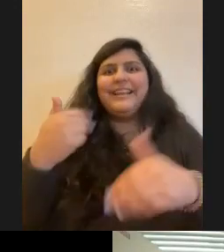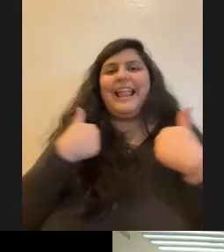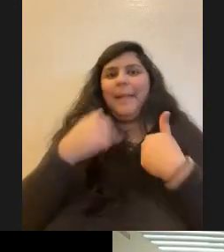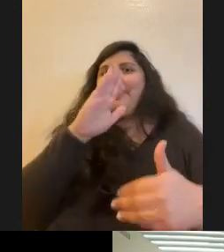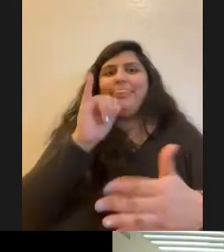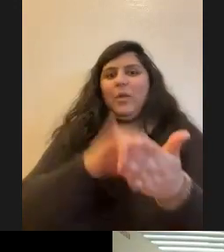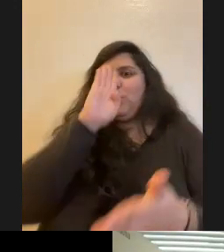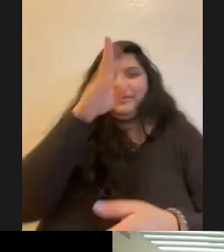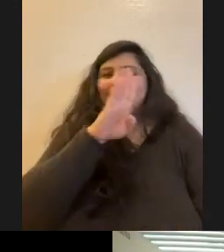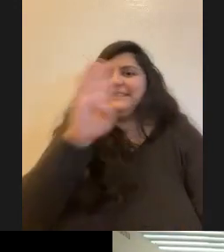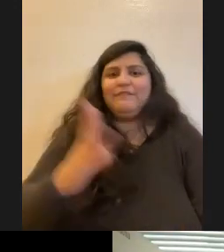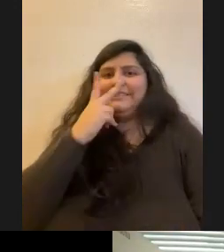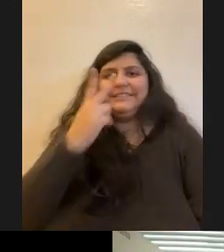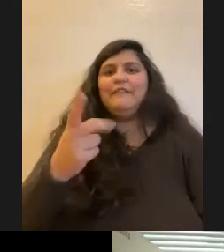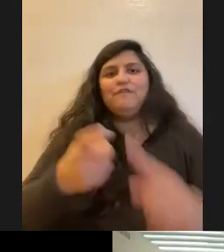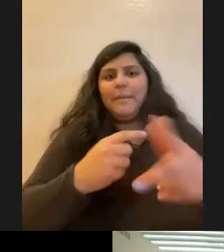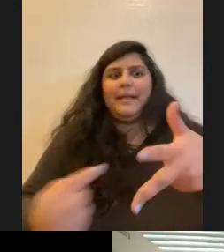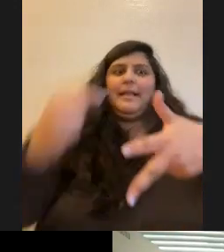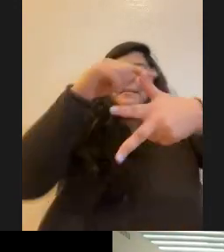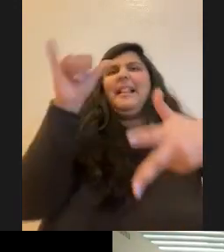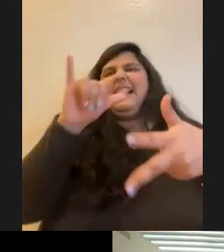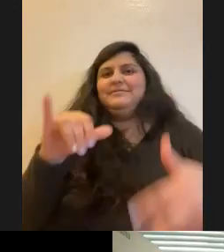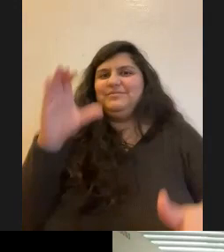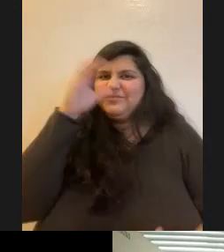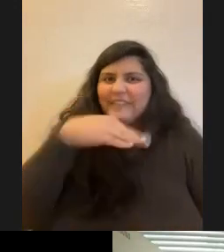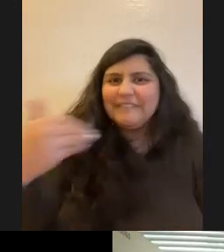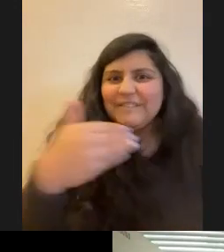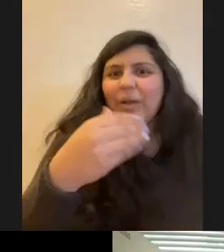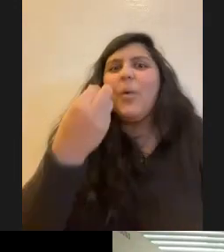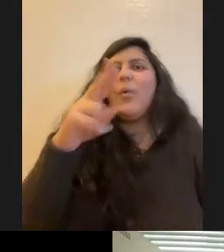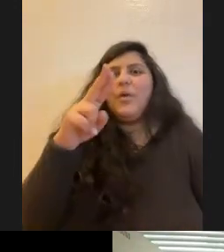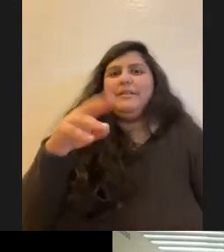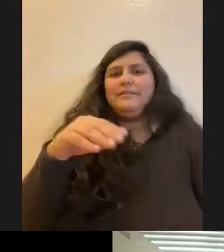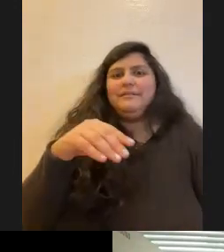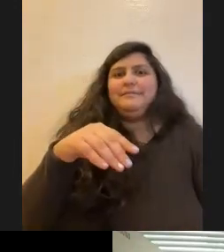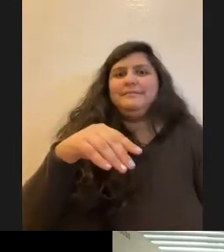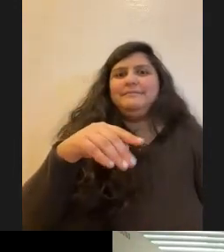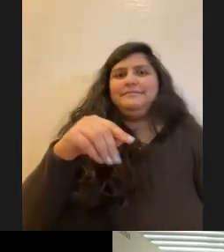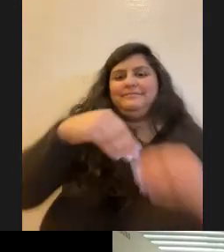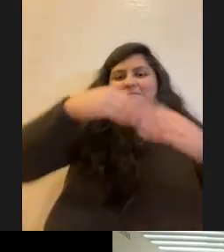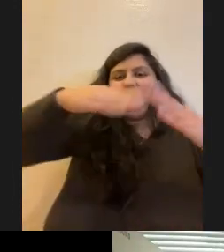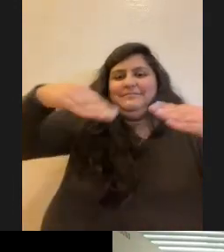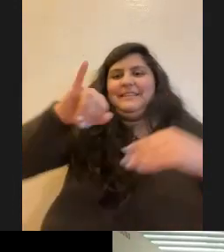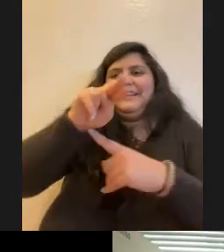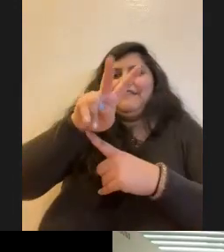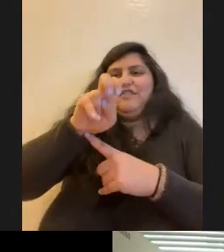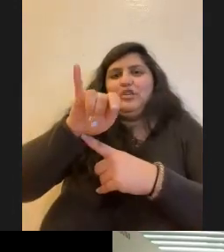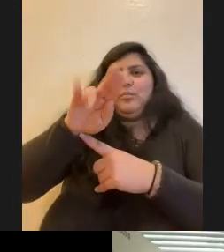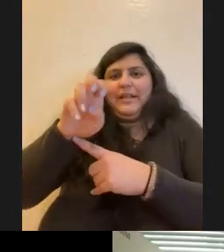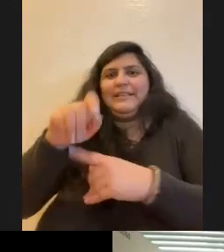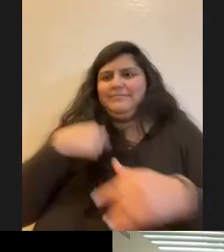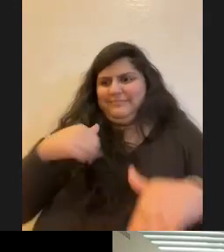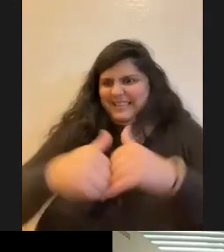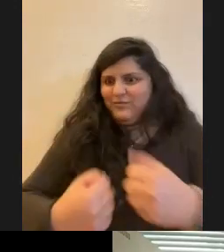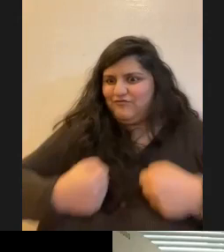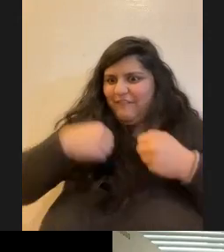surface of the ocean. They're just like funky little fish or funky invertebrates that are like, how do you survive down there? That's wild. It's so